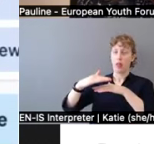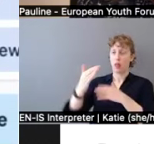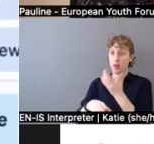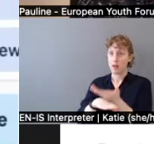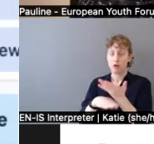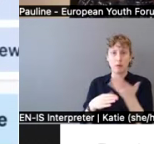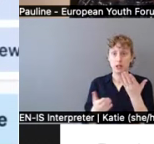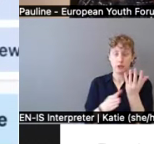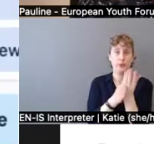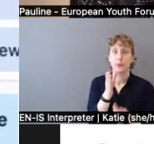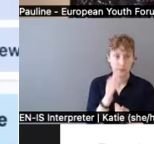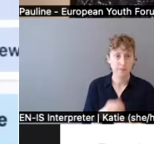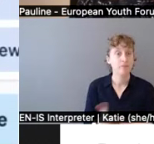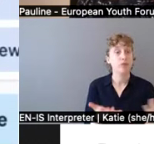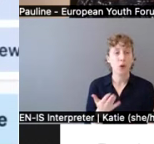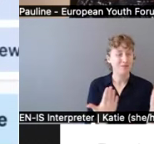with this.